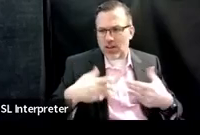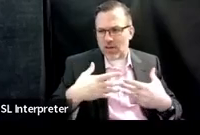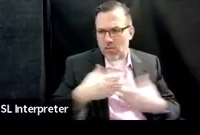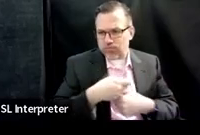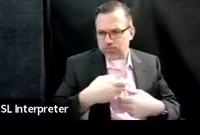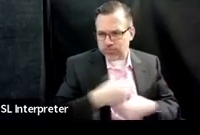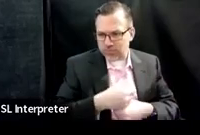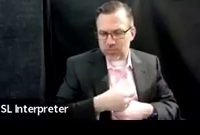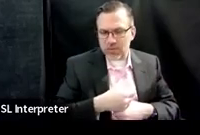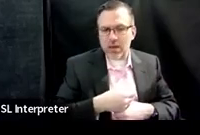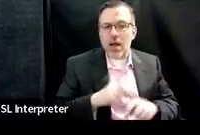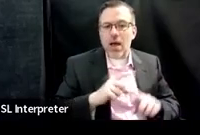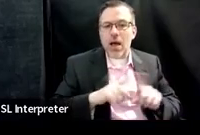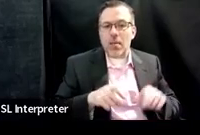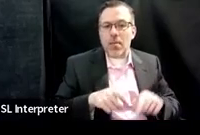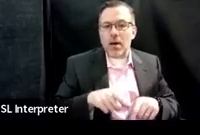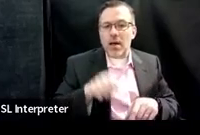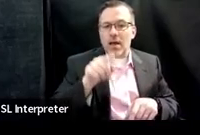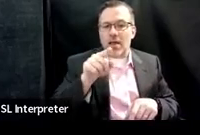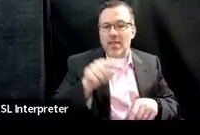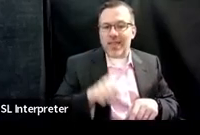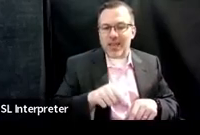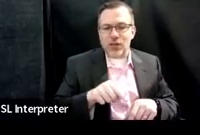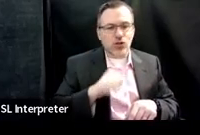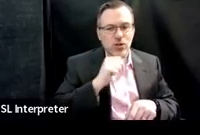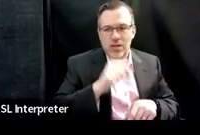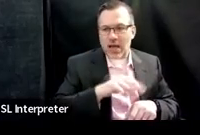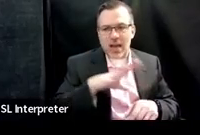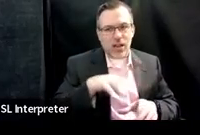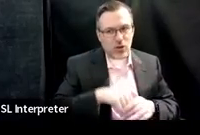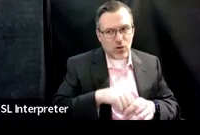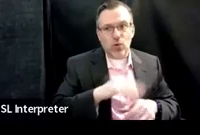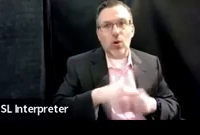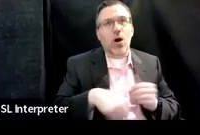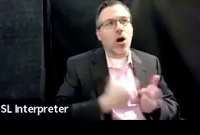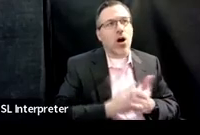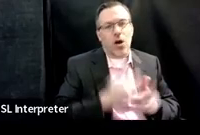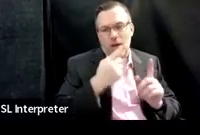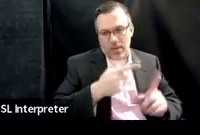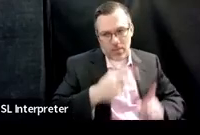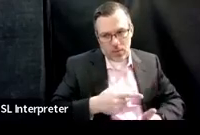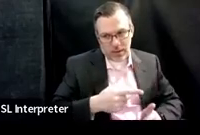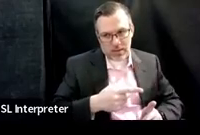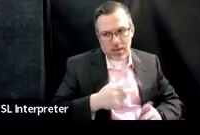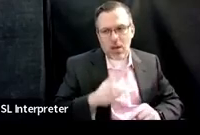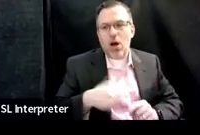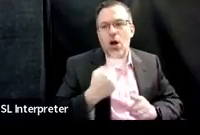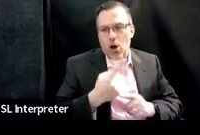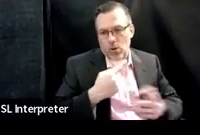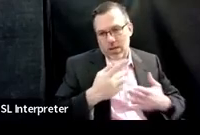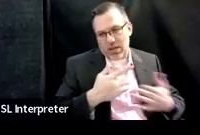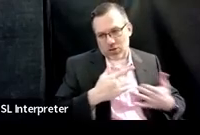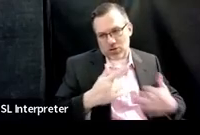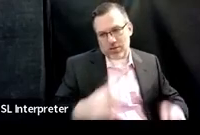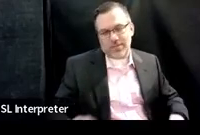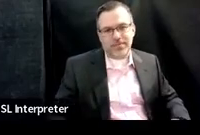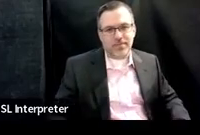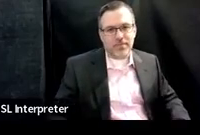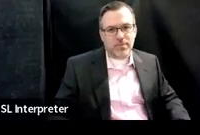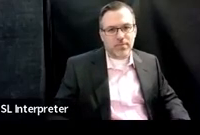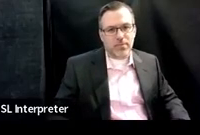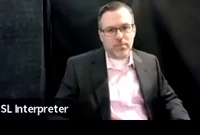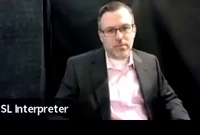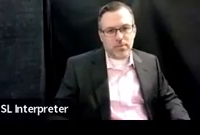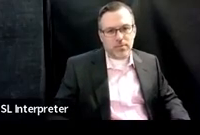IEP, but they should not include all of the points that the parents made, just those concerns.